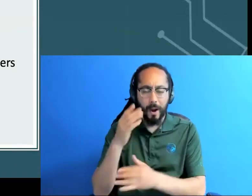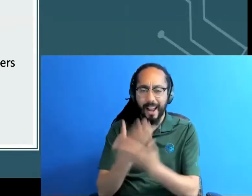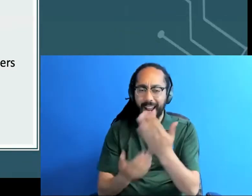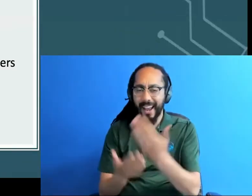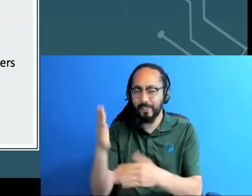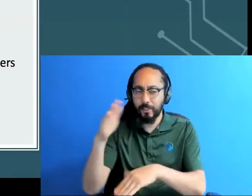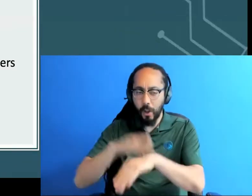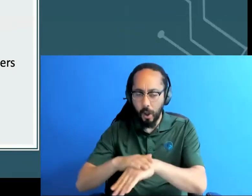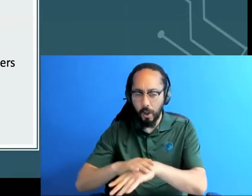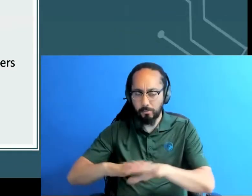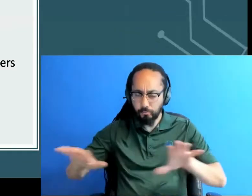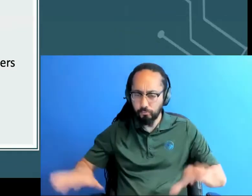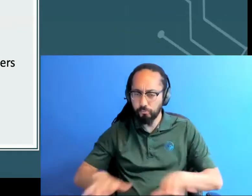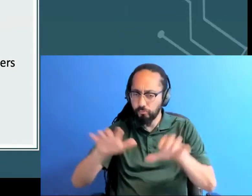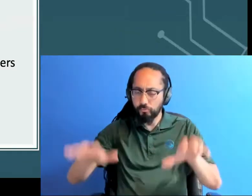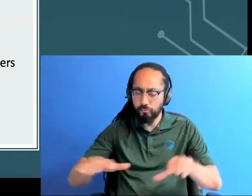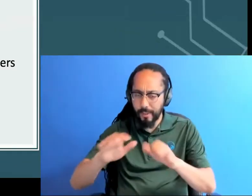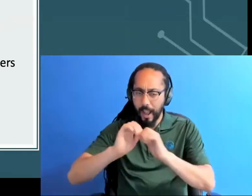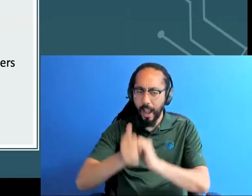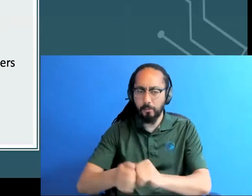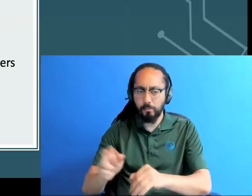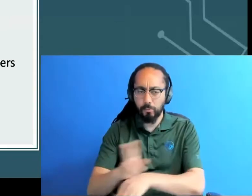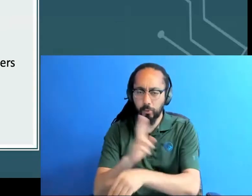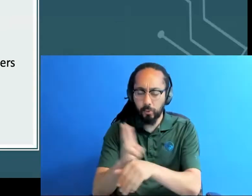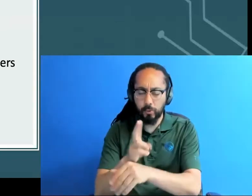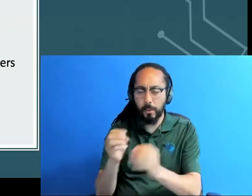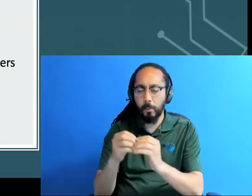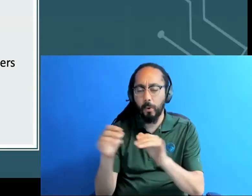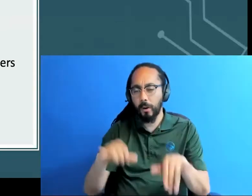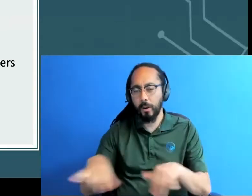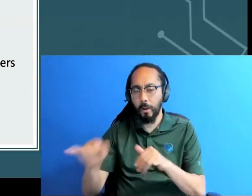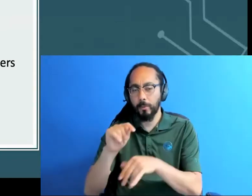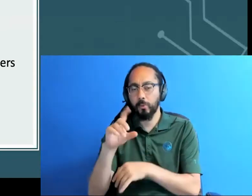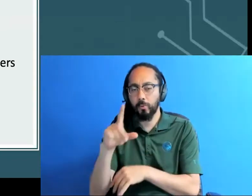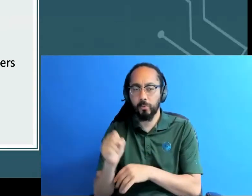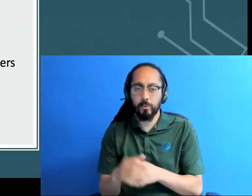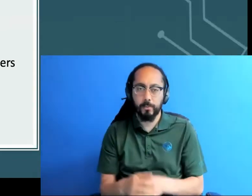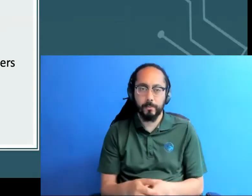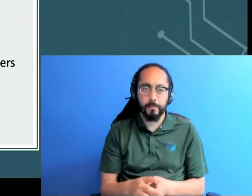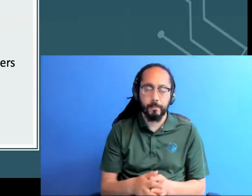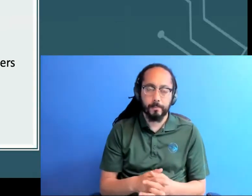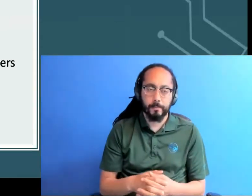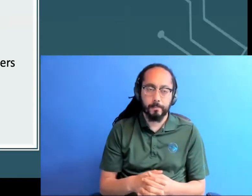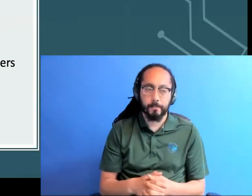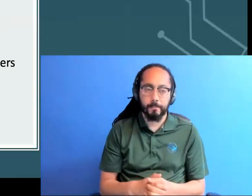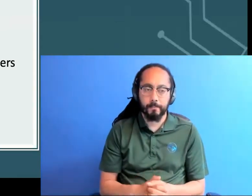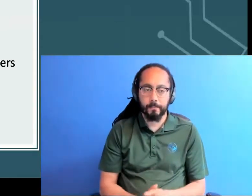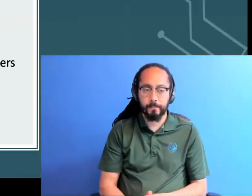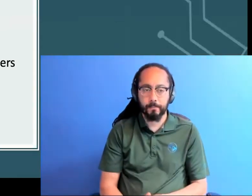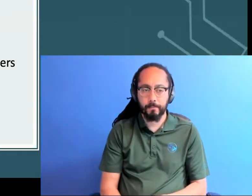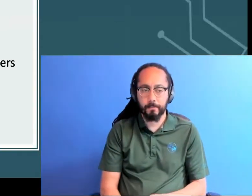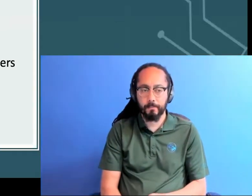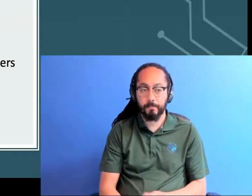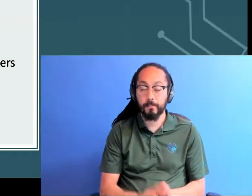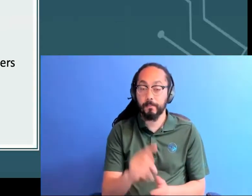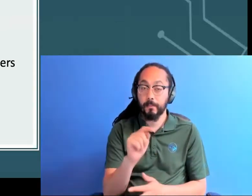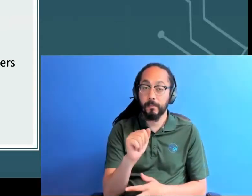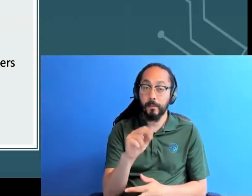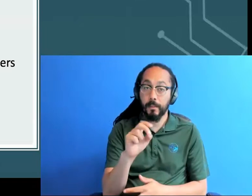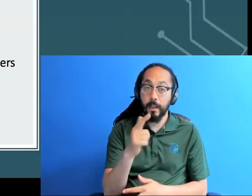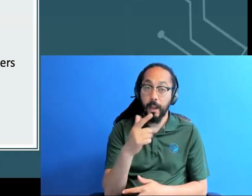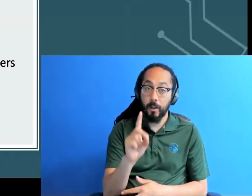some of these, the more common tools. Tangled Arts and Disability, the focus